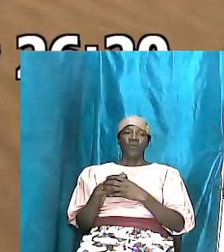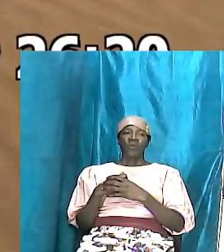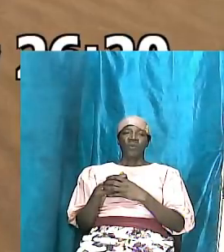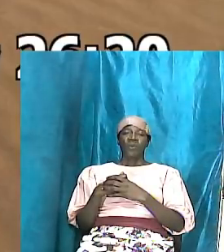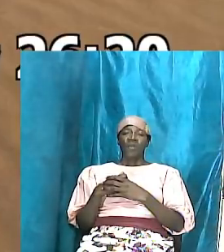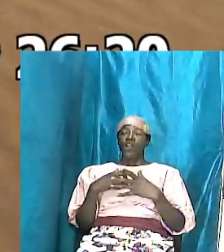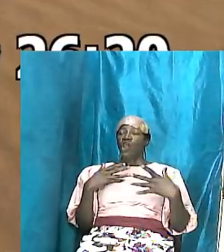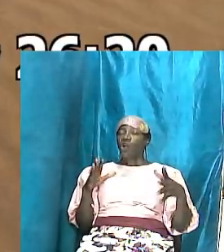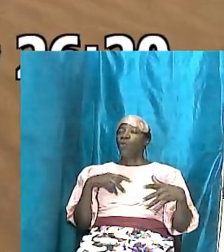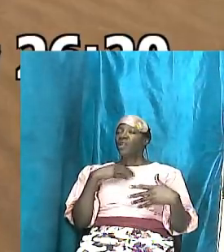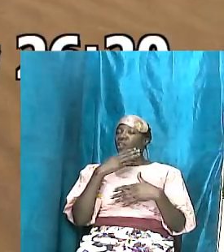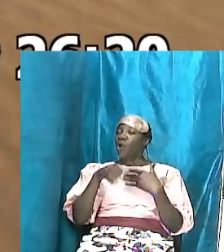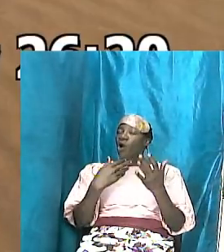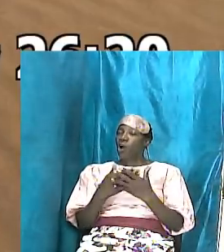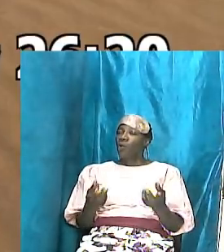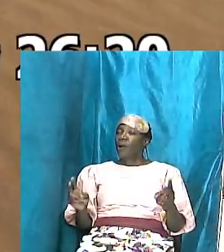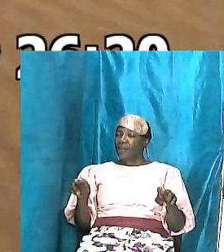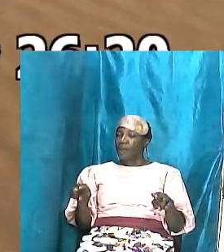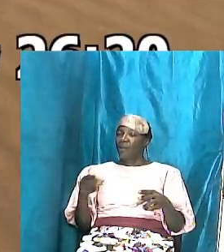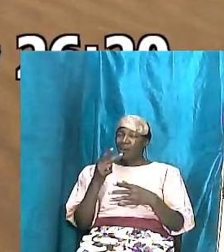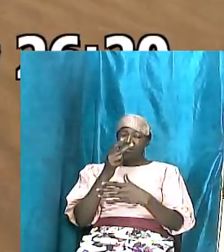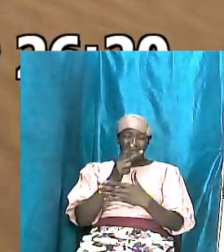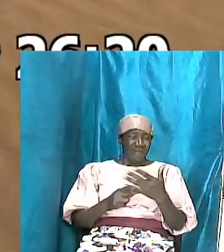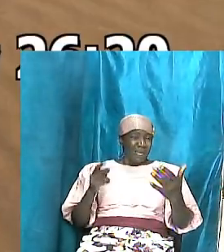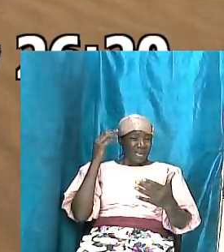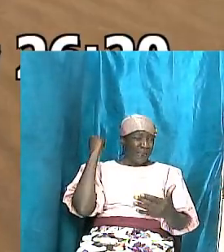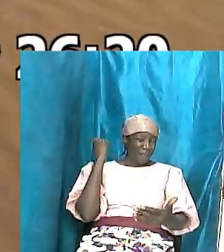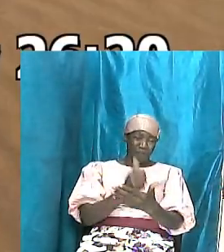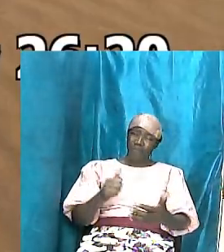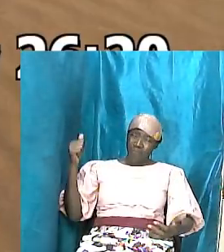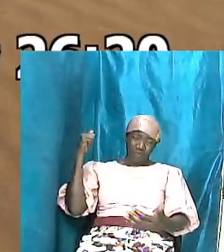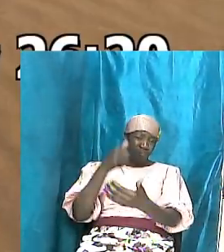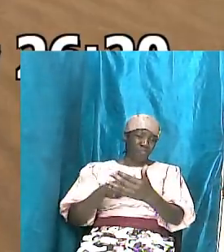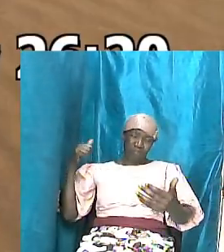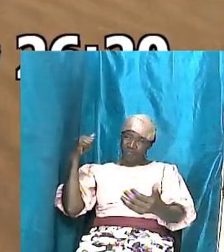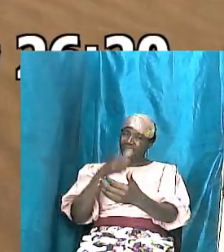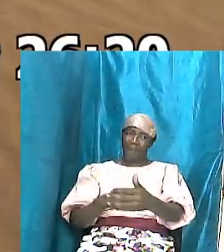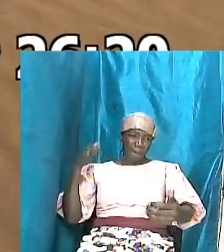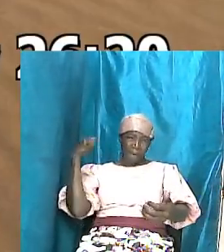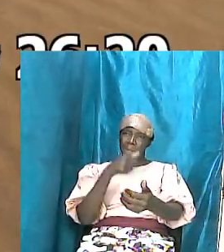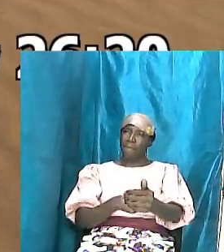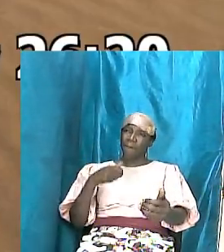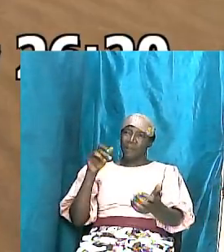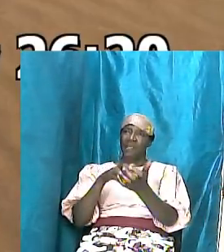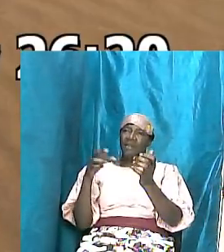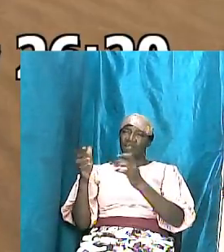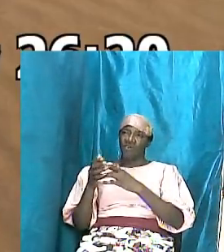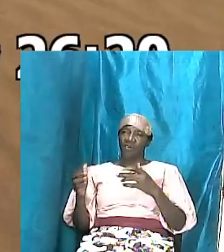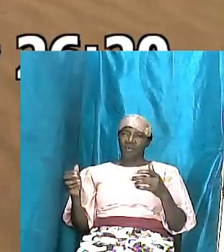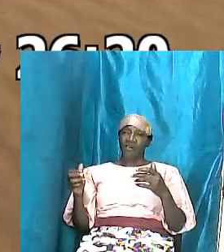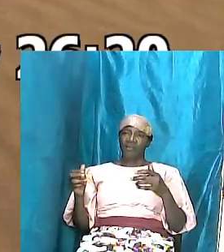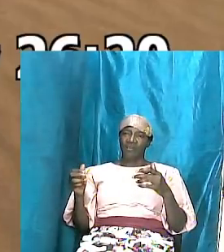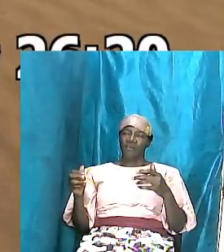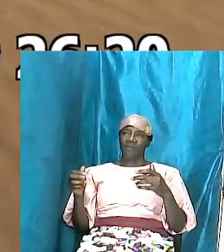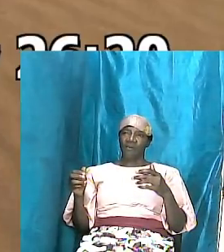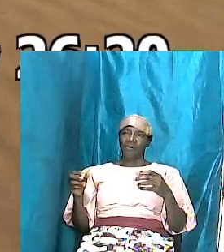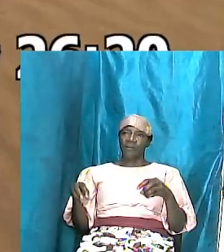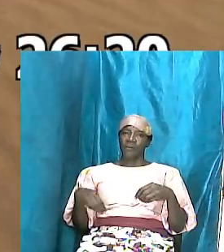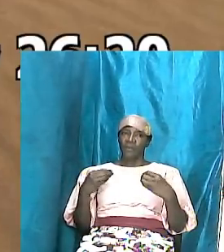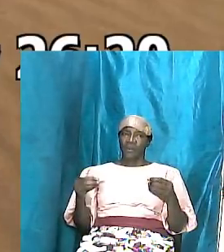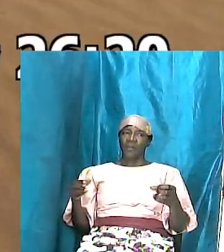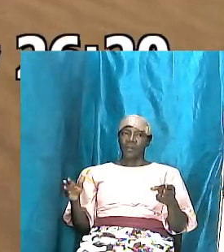all of what happened, and the stripes were applied to him, and he was really given the